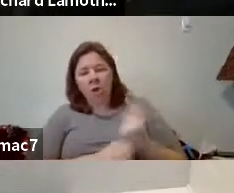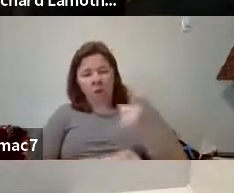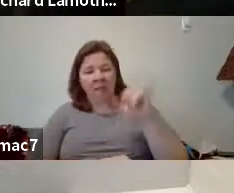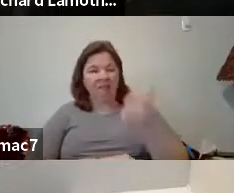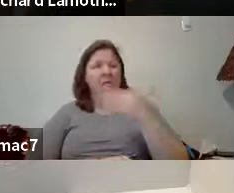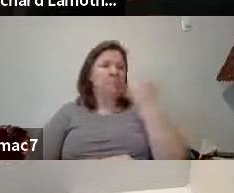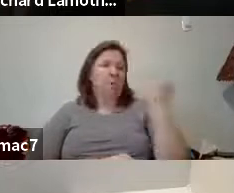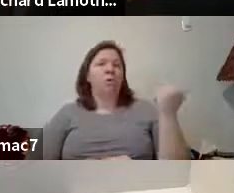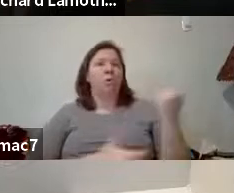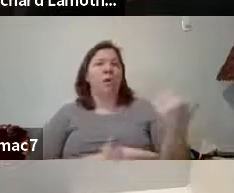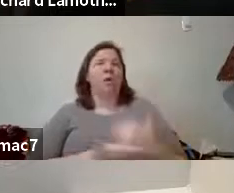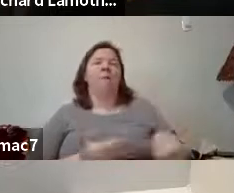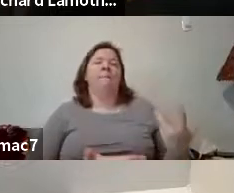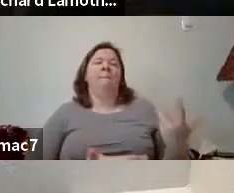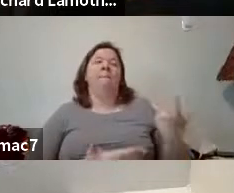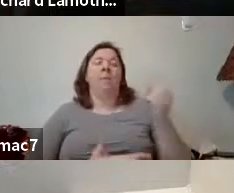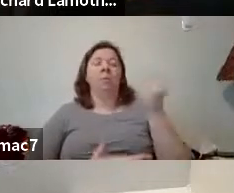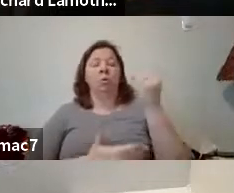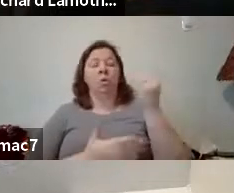income. But then